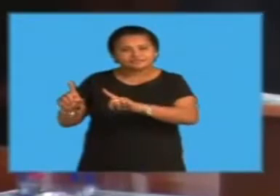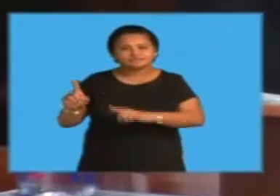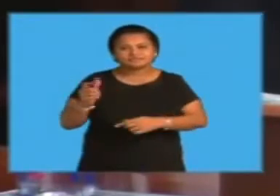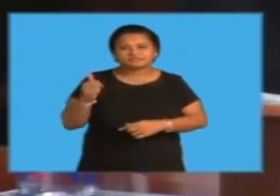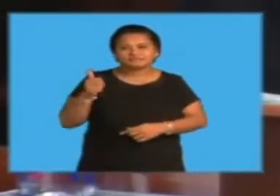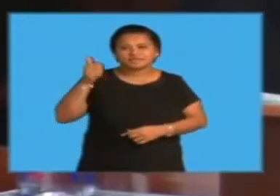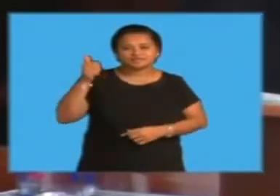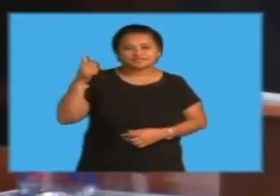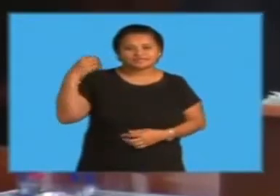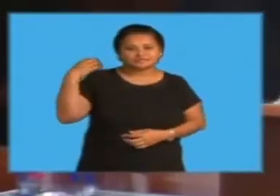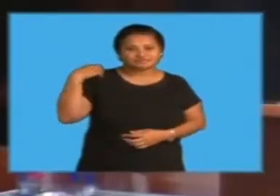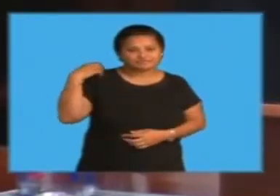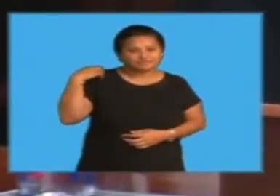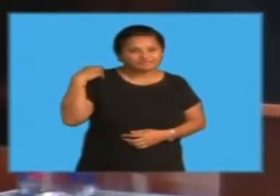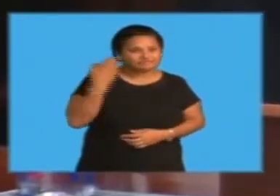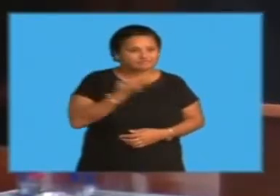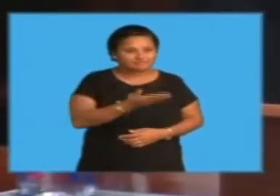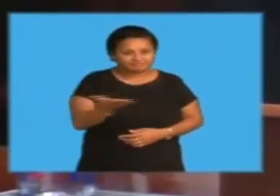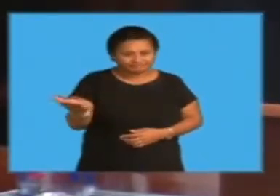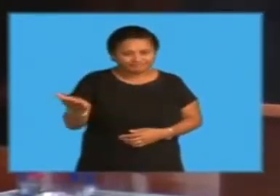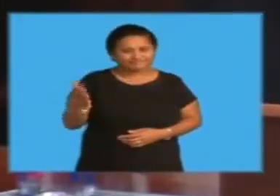distinguished guests, ladies and gentlemen.